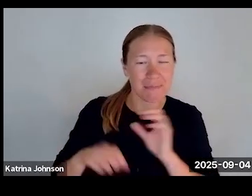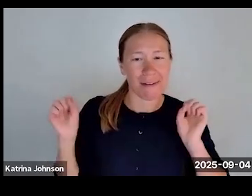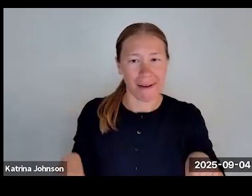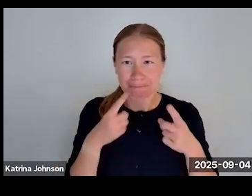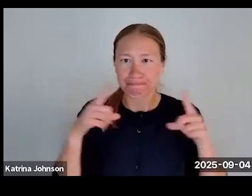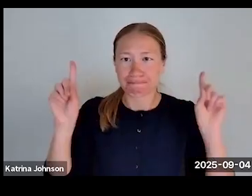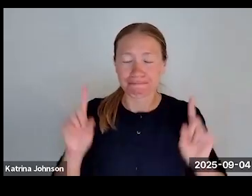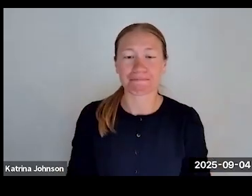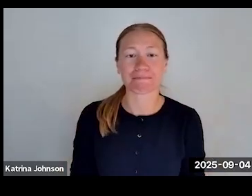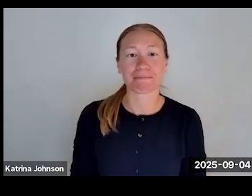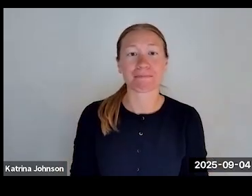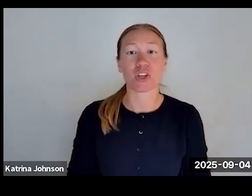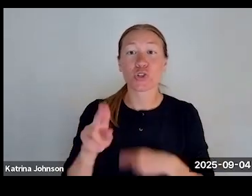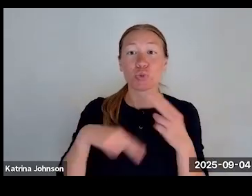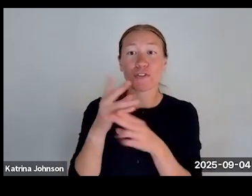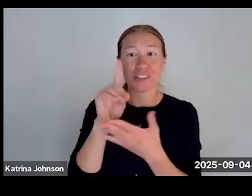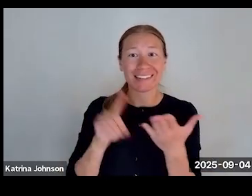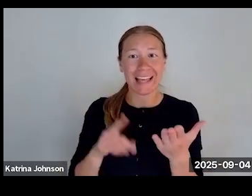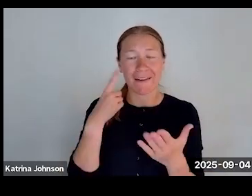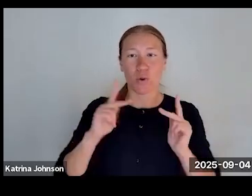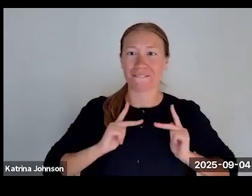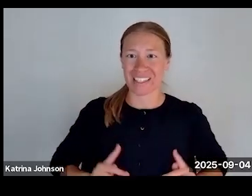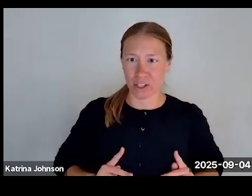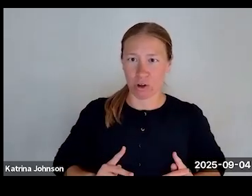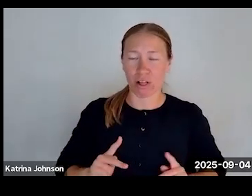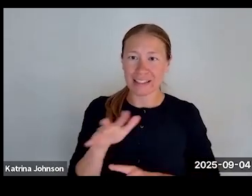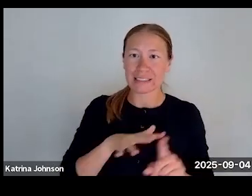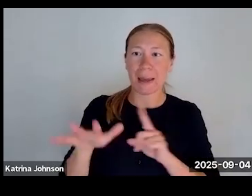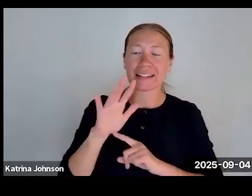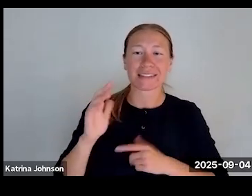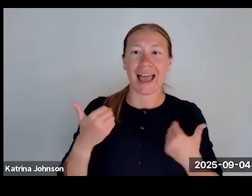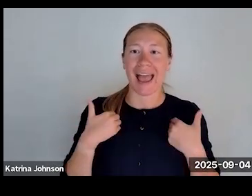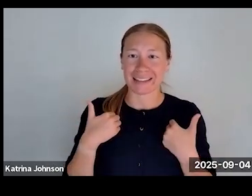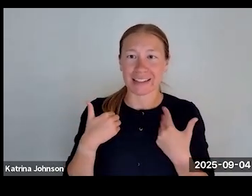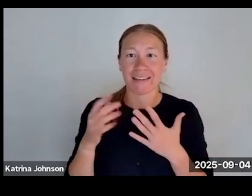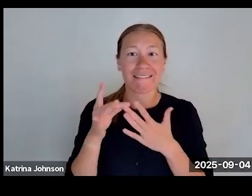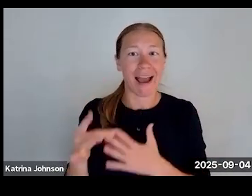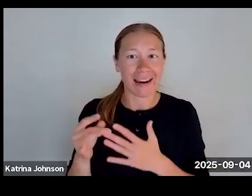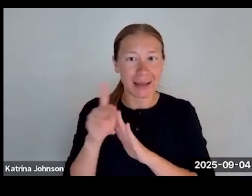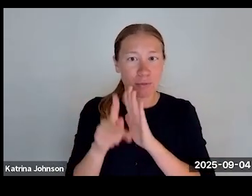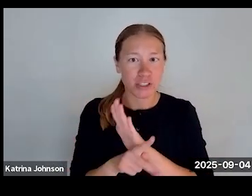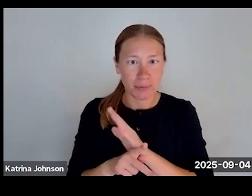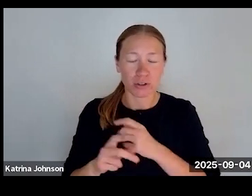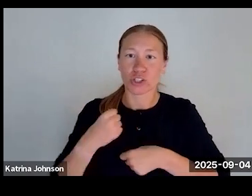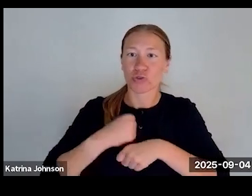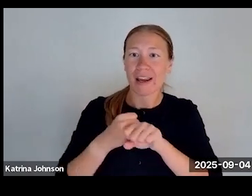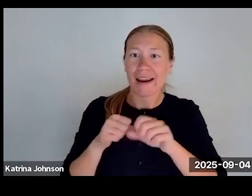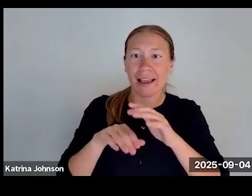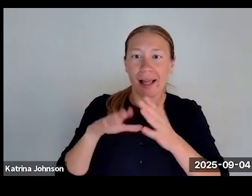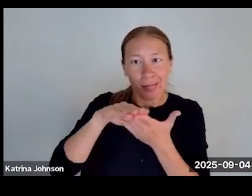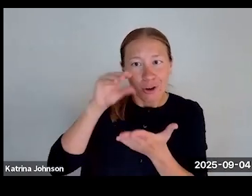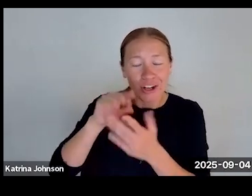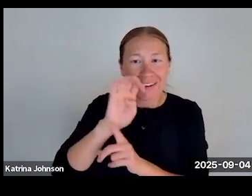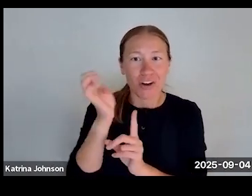Universal design in the physical space is built on a set of guiding principles that makes learning environments accessible to